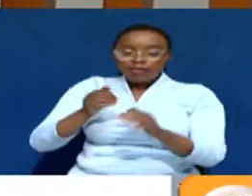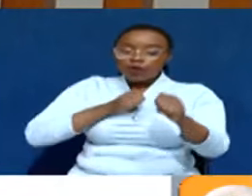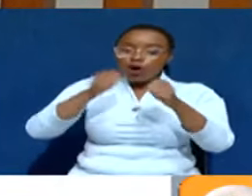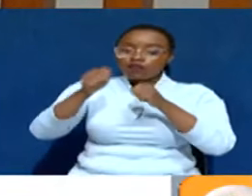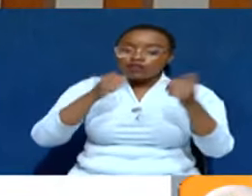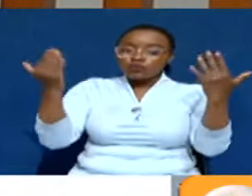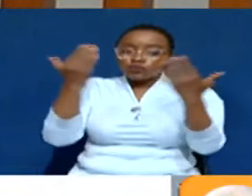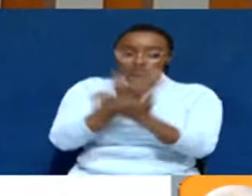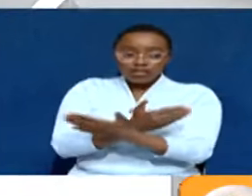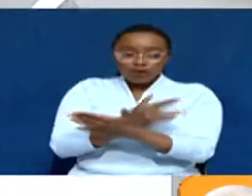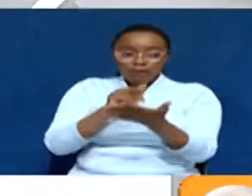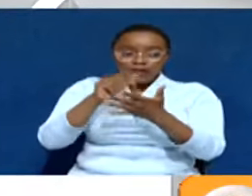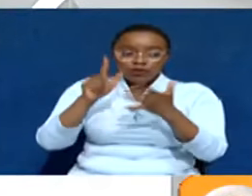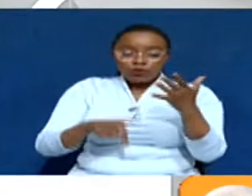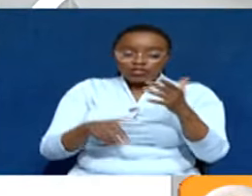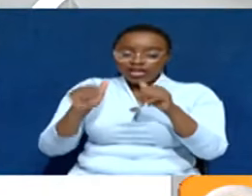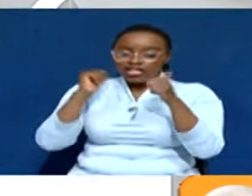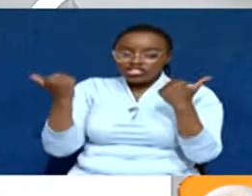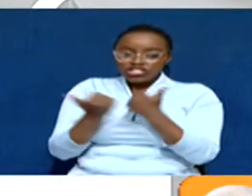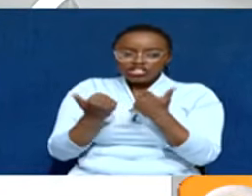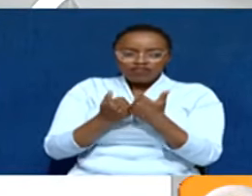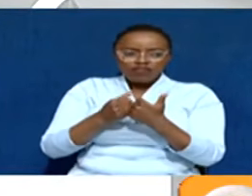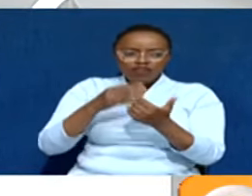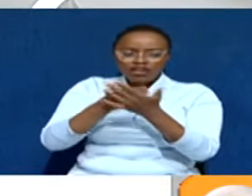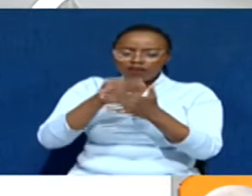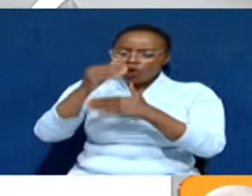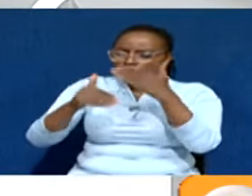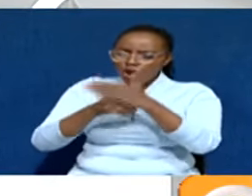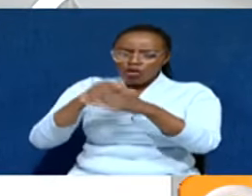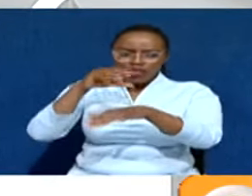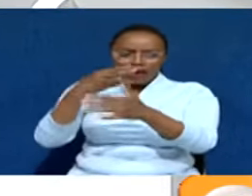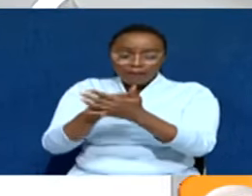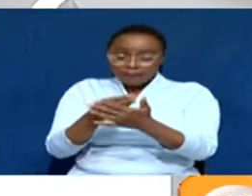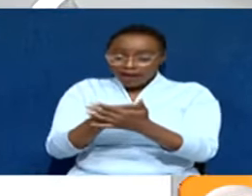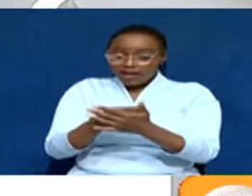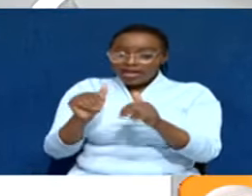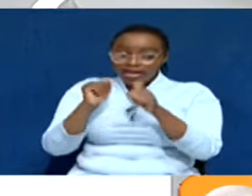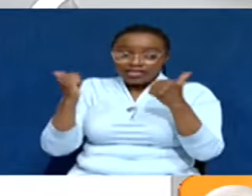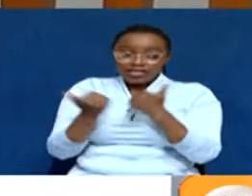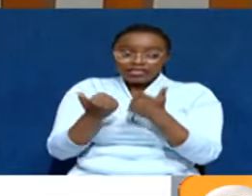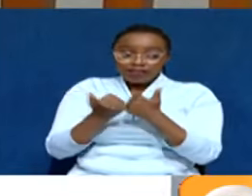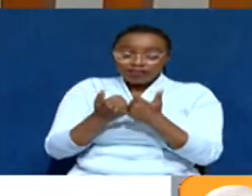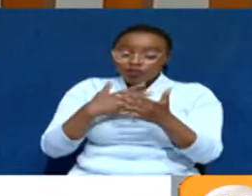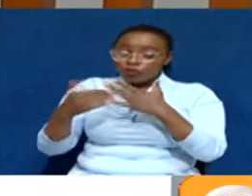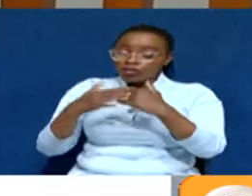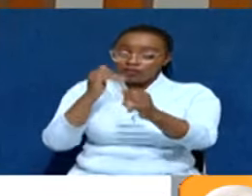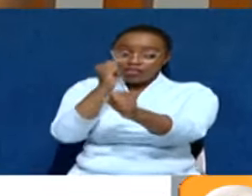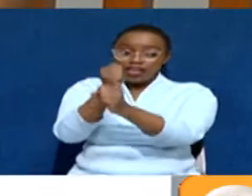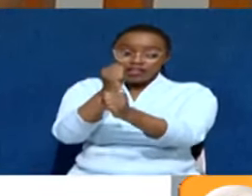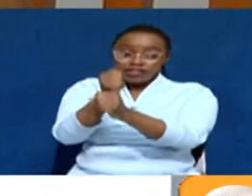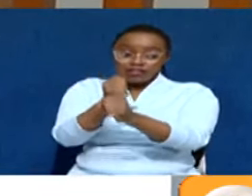fight usiku. So you're saying the agents stole all the money? Agents, I'm telling you, there's nothing the agents are doing.